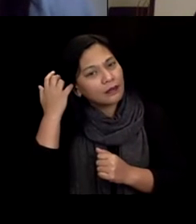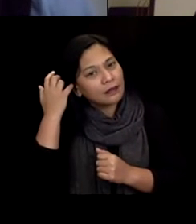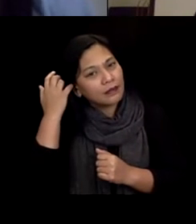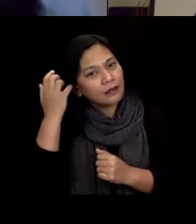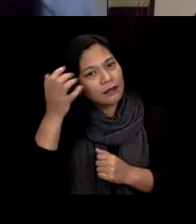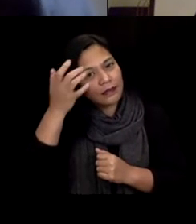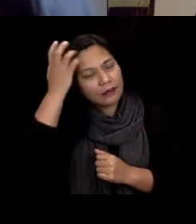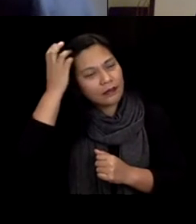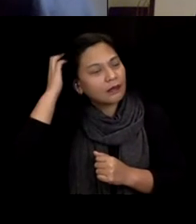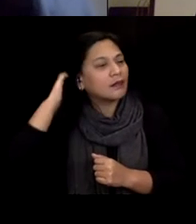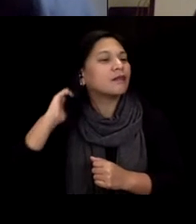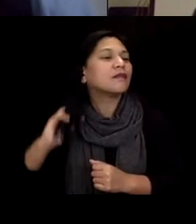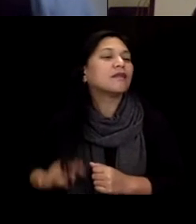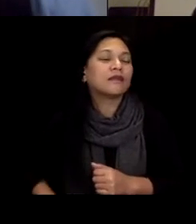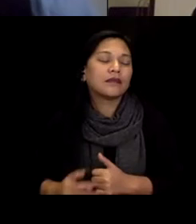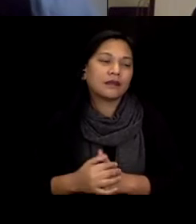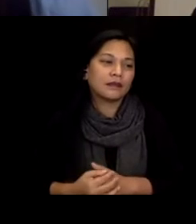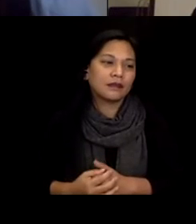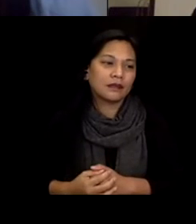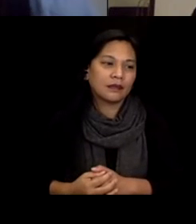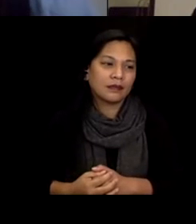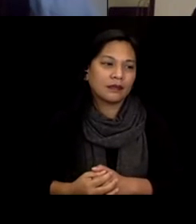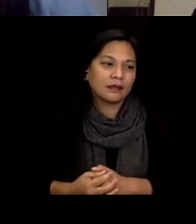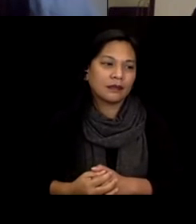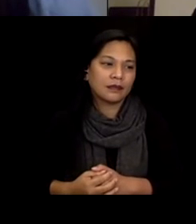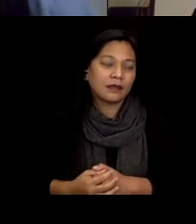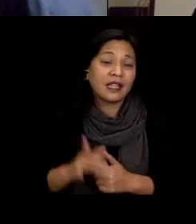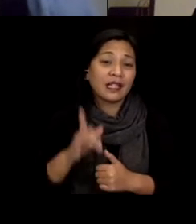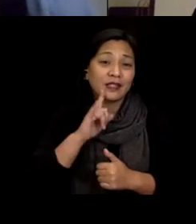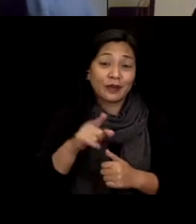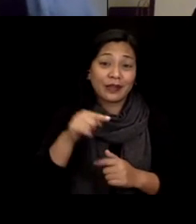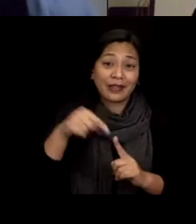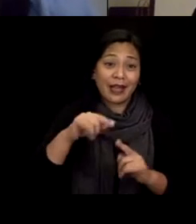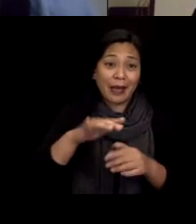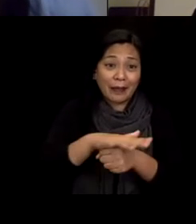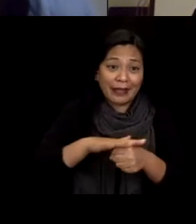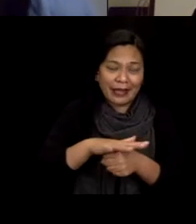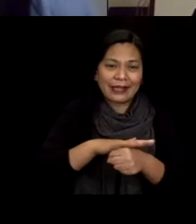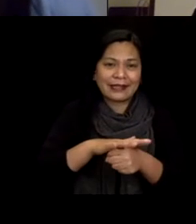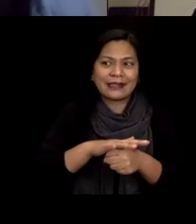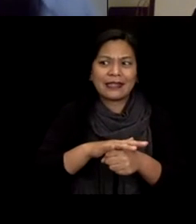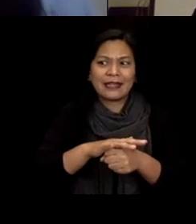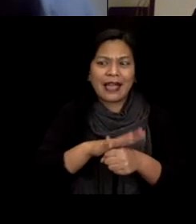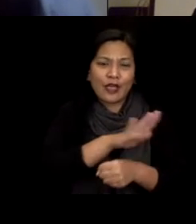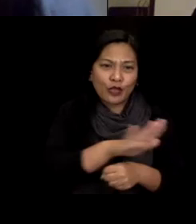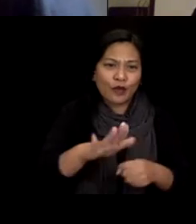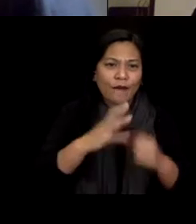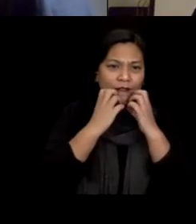the conceptual values of a place can really determine what you learn and what you take away.